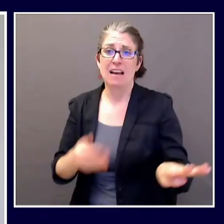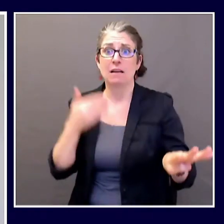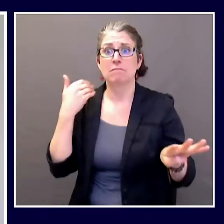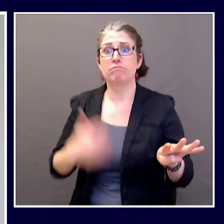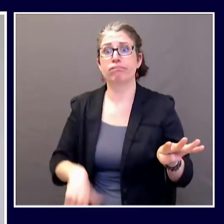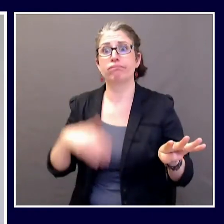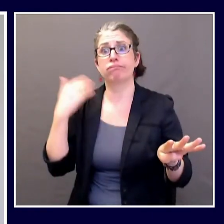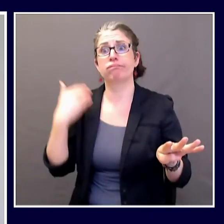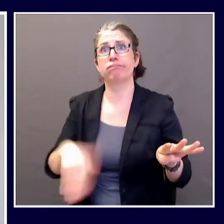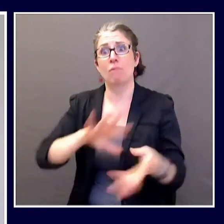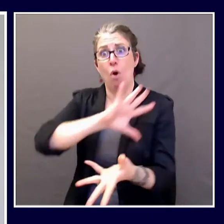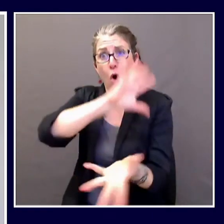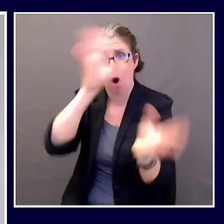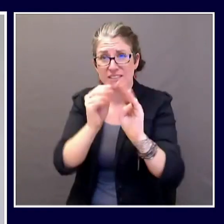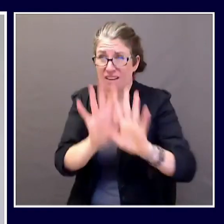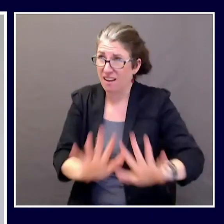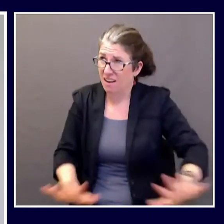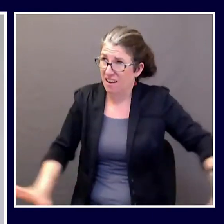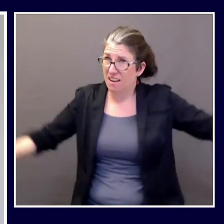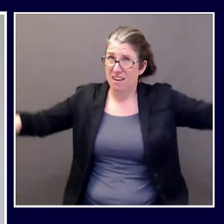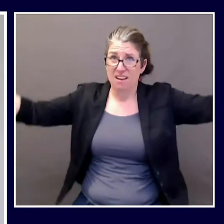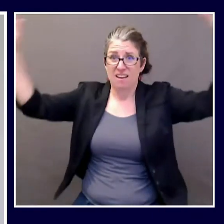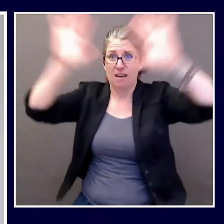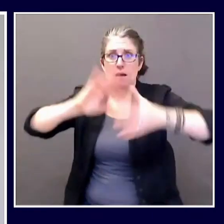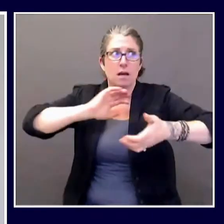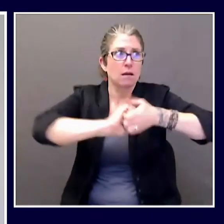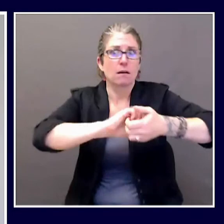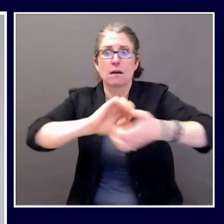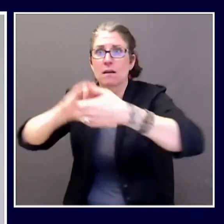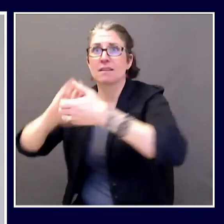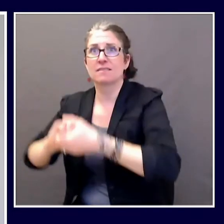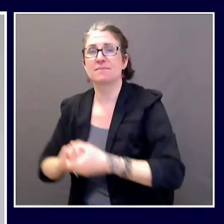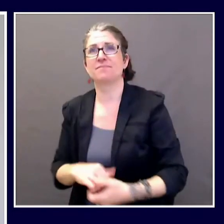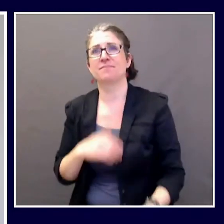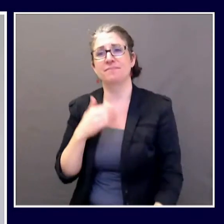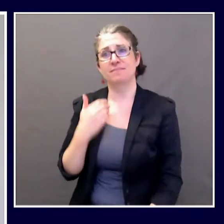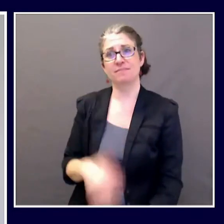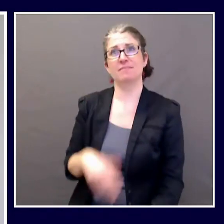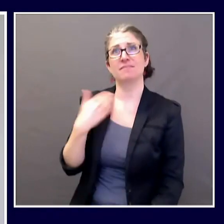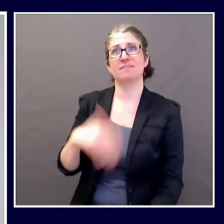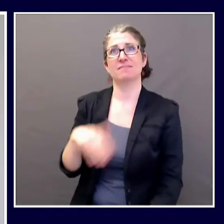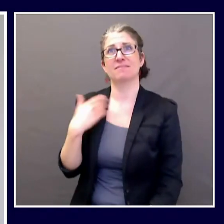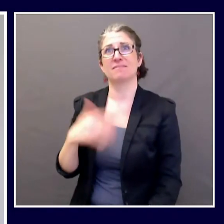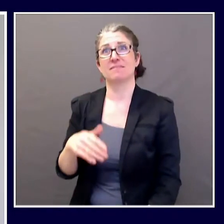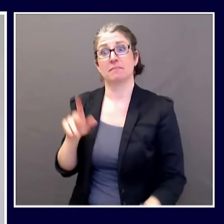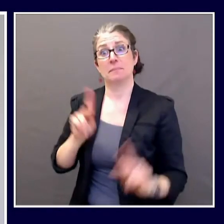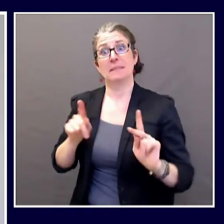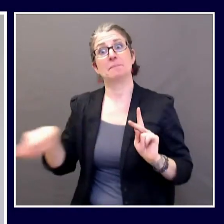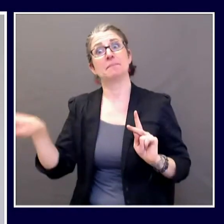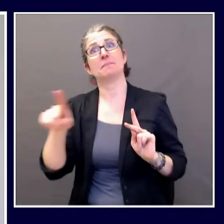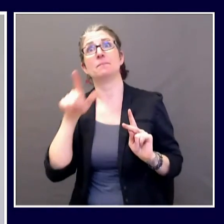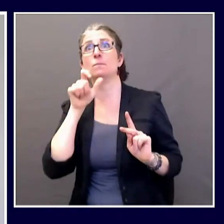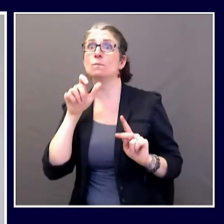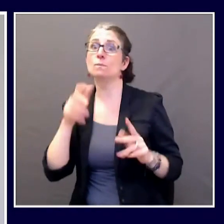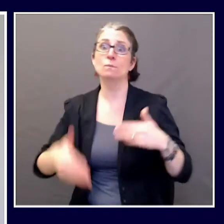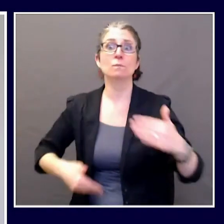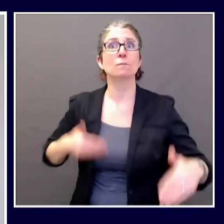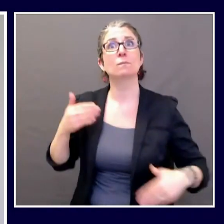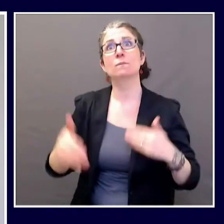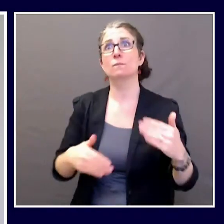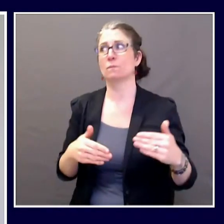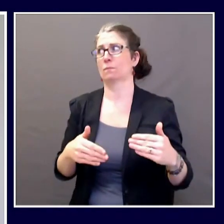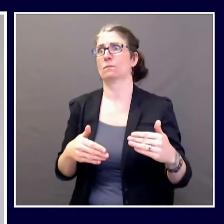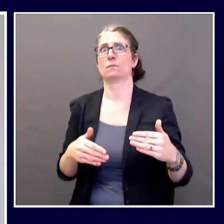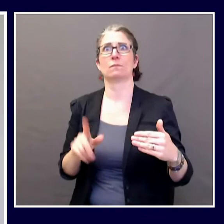have been tested for COVID, as well as have had to endure some of the anxiety that comes with being tested for